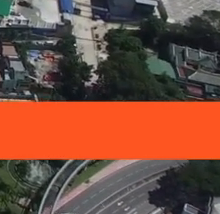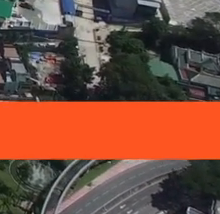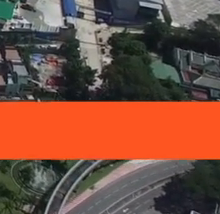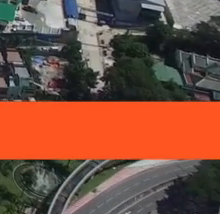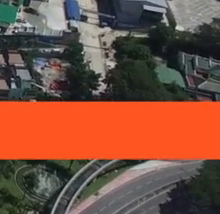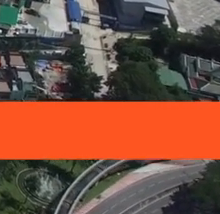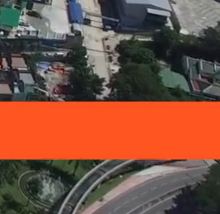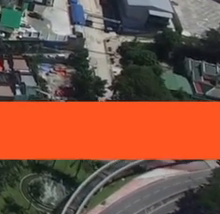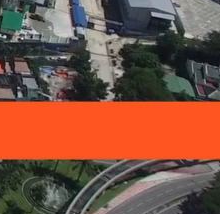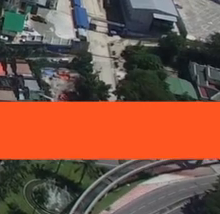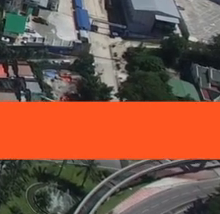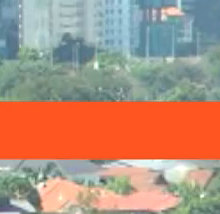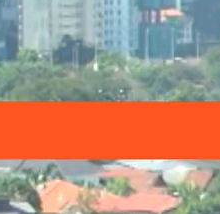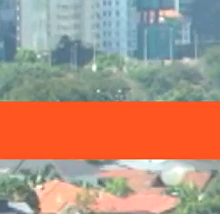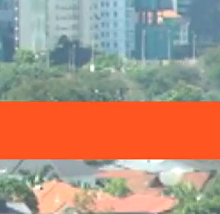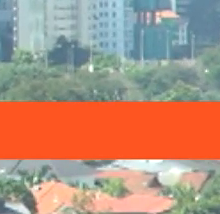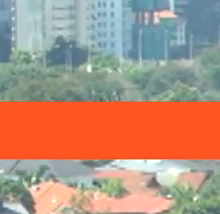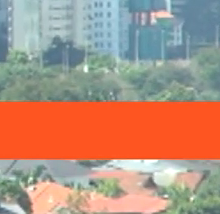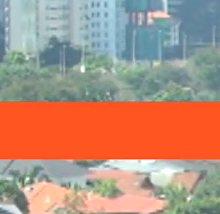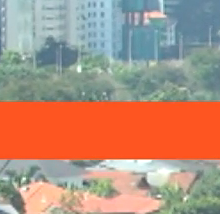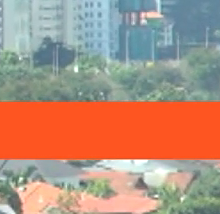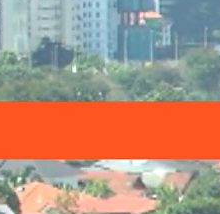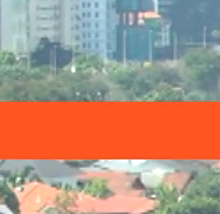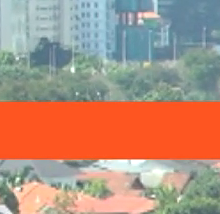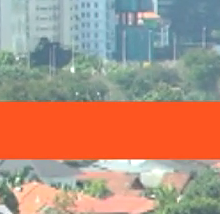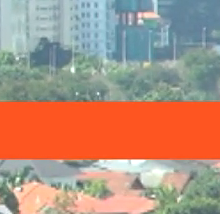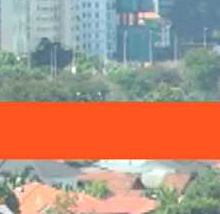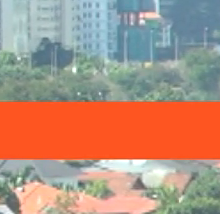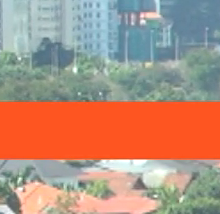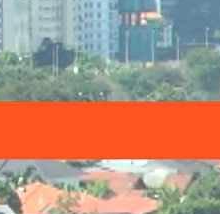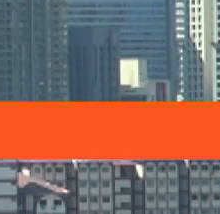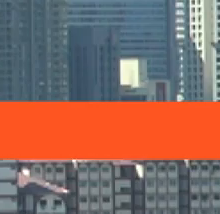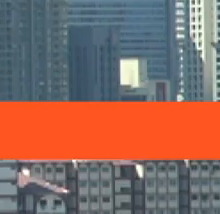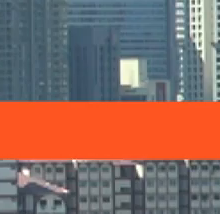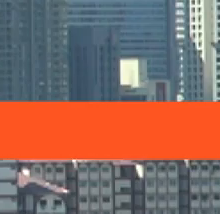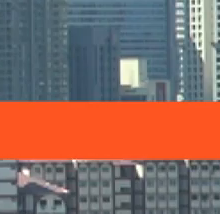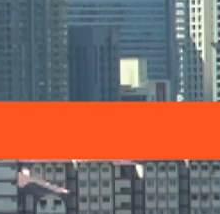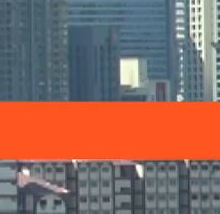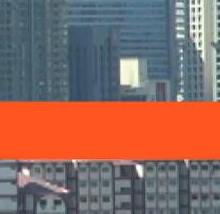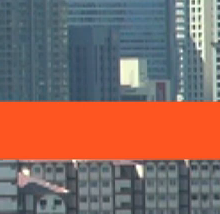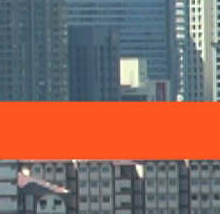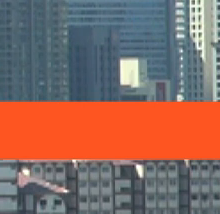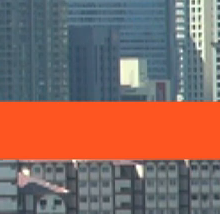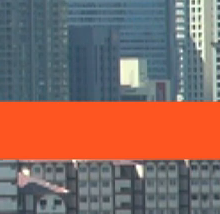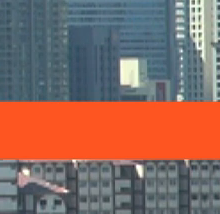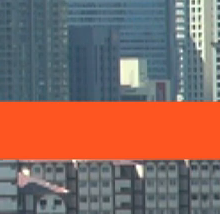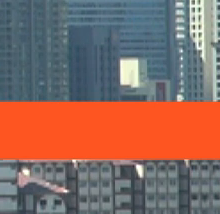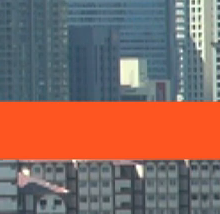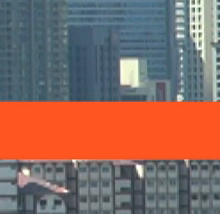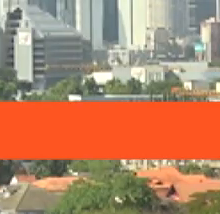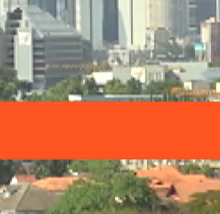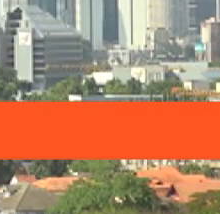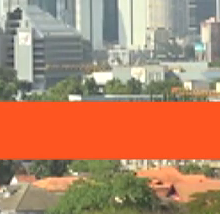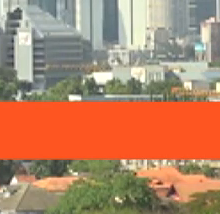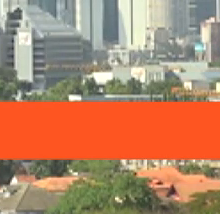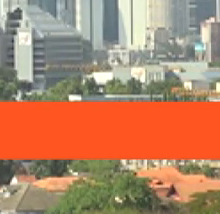investors, grants and other incentives. Muhyiddin said these measures were contained in the Penjana, Semula, Ekonomi, Negara, or Penjana for short,